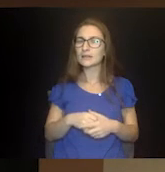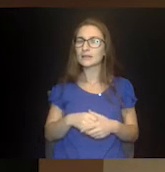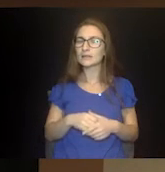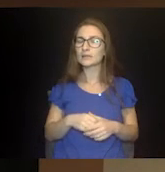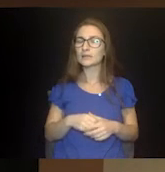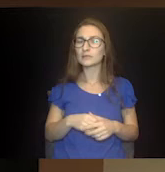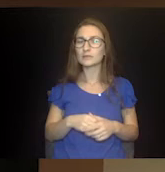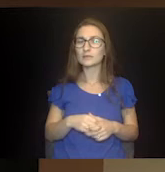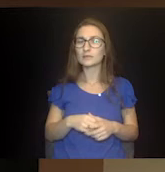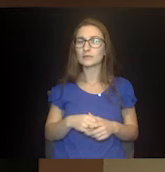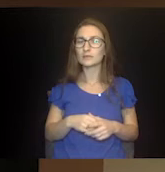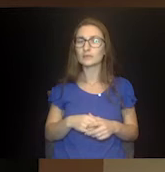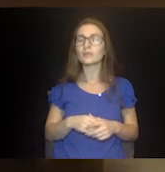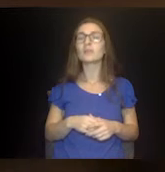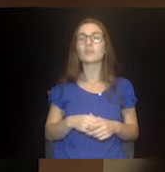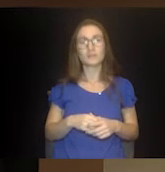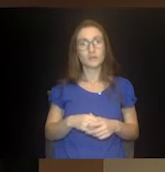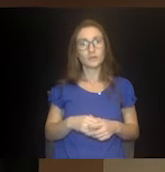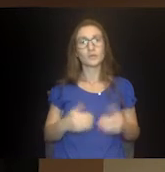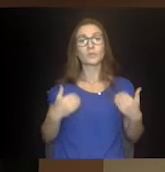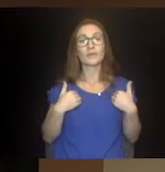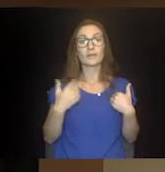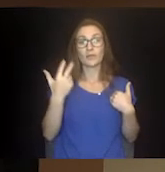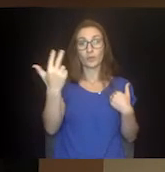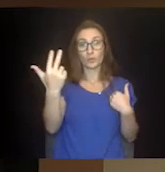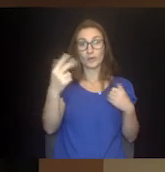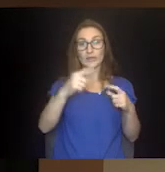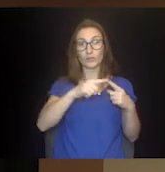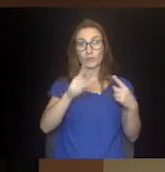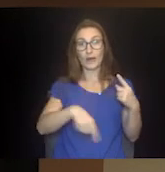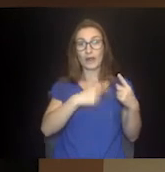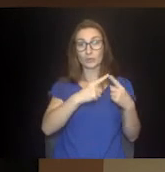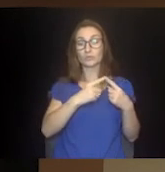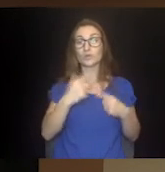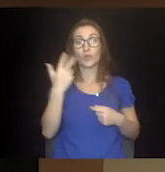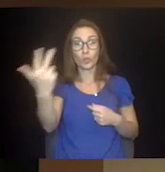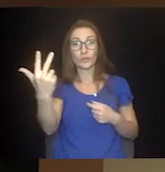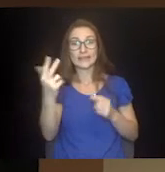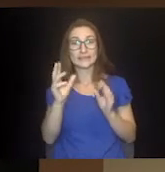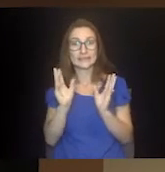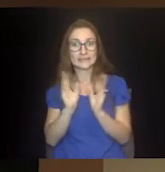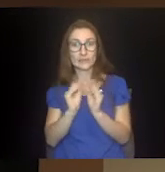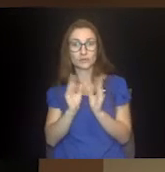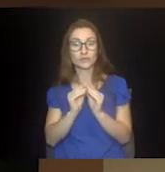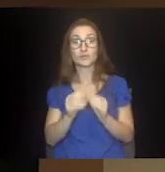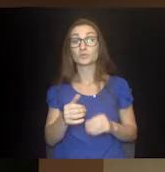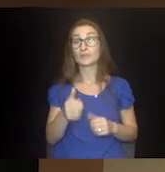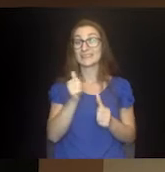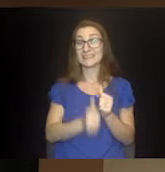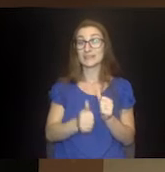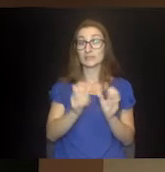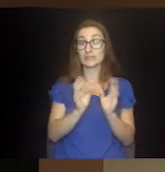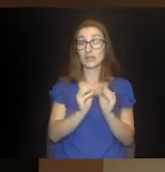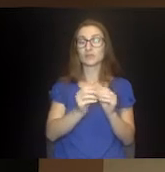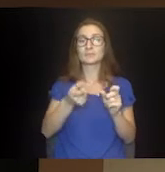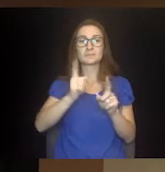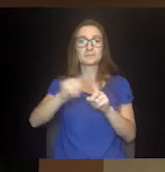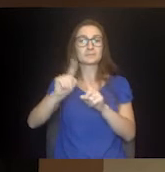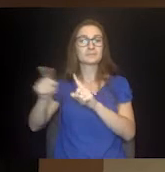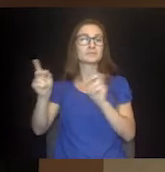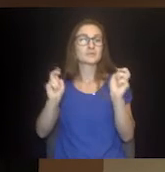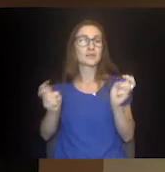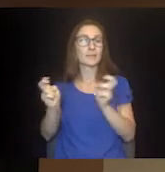normally at the session? It's 3 rounds of 3. Okay, so we have 3 rounds of 3 sessions, and each session's a